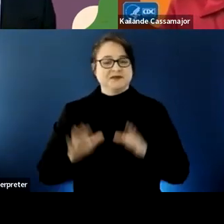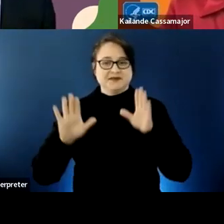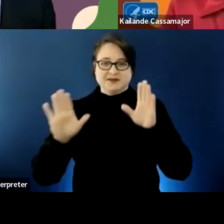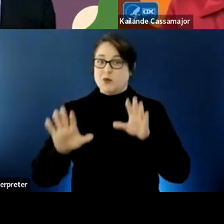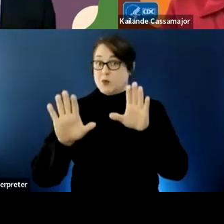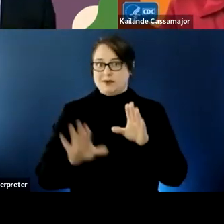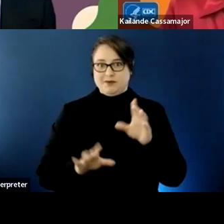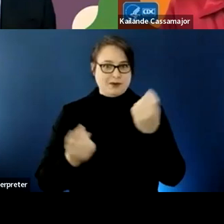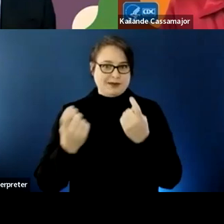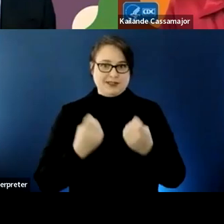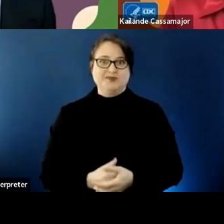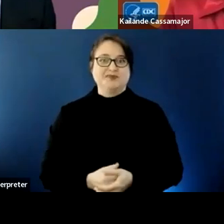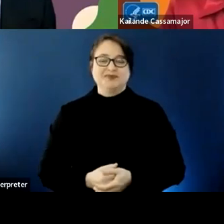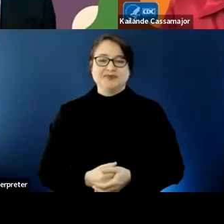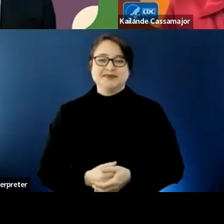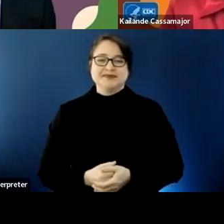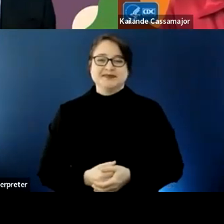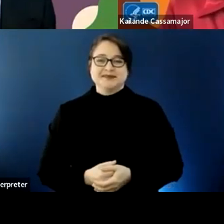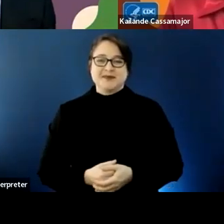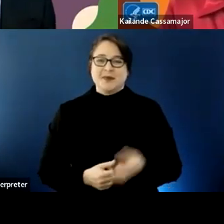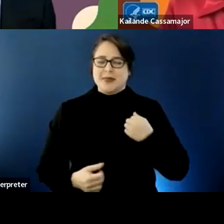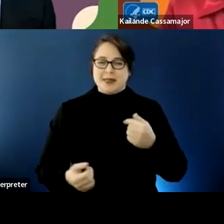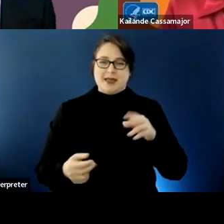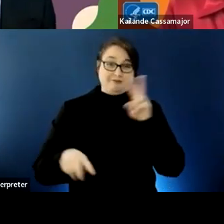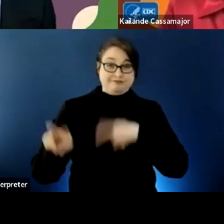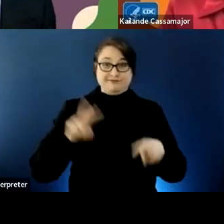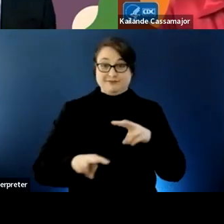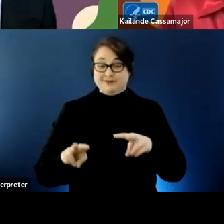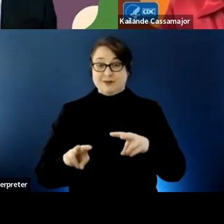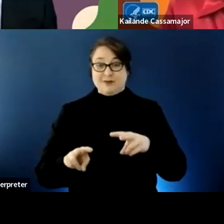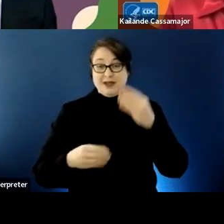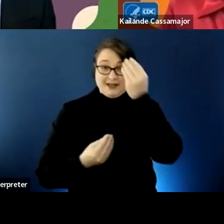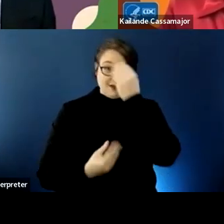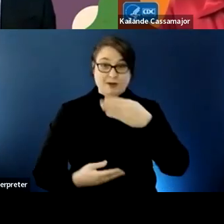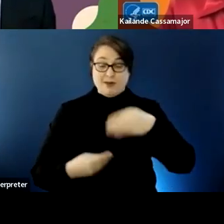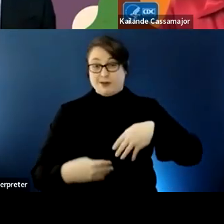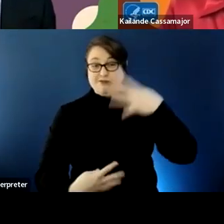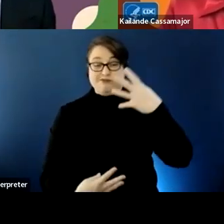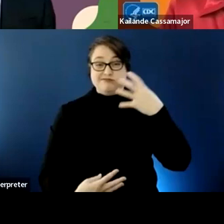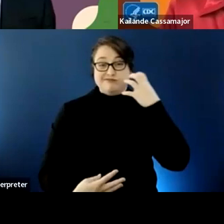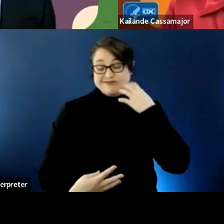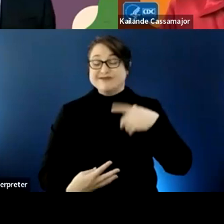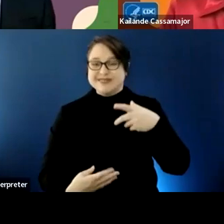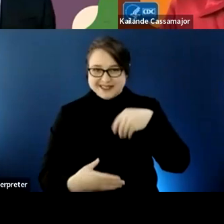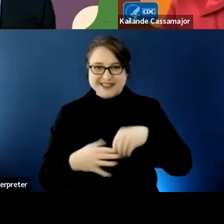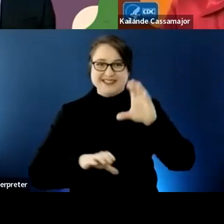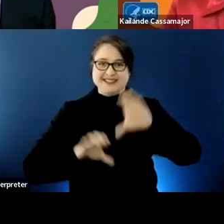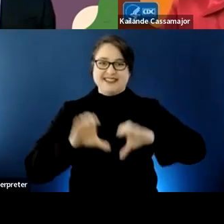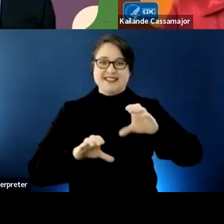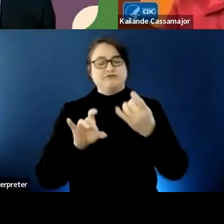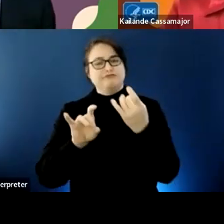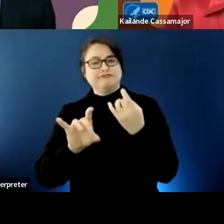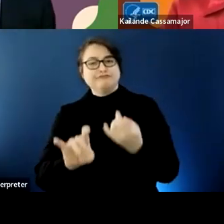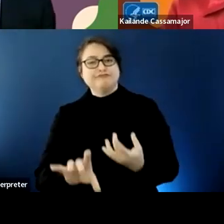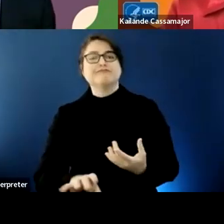right, so I'm looking at the robust information that we have in the chat, which is excellent. Some of the feedback on what we've talked about, we did